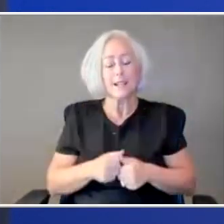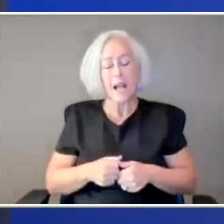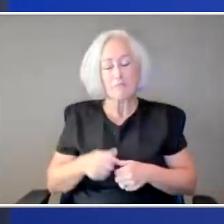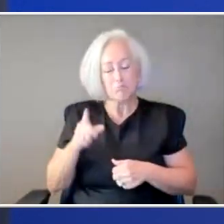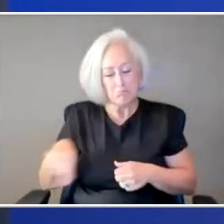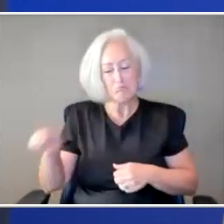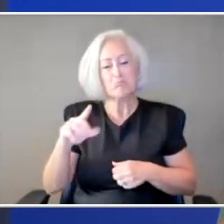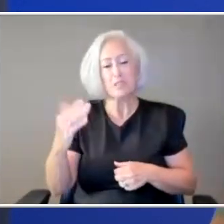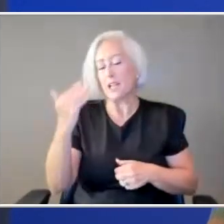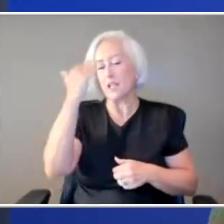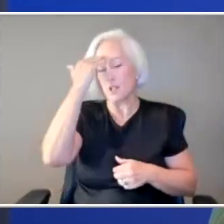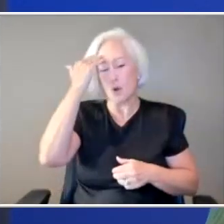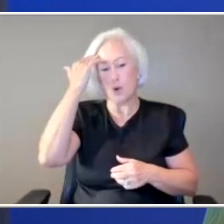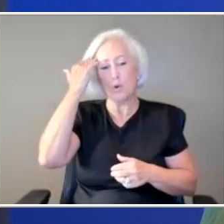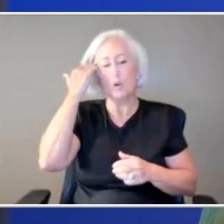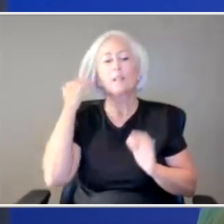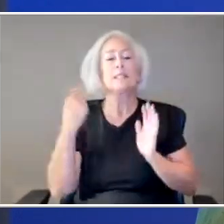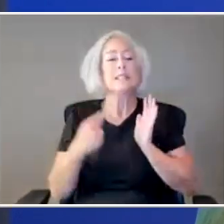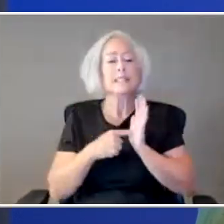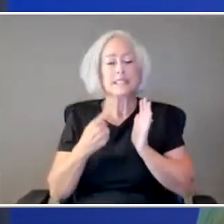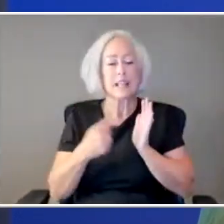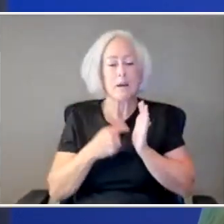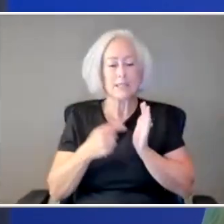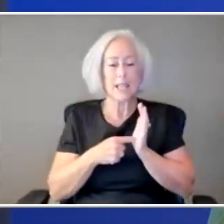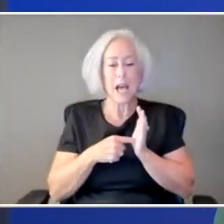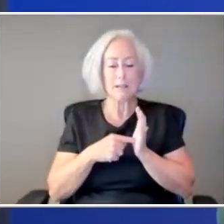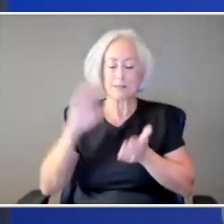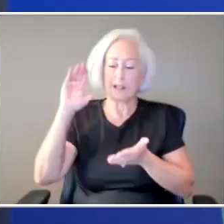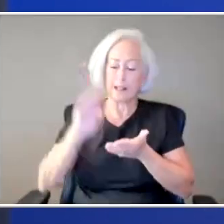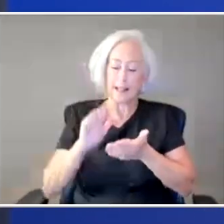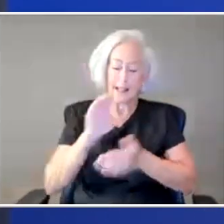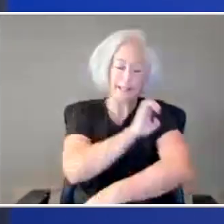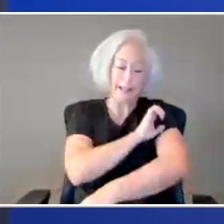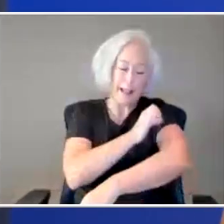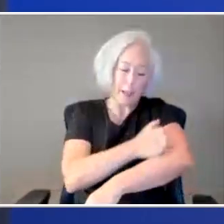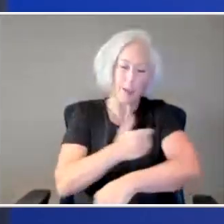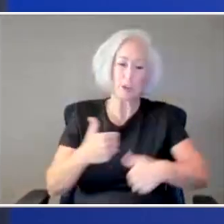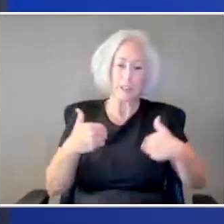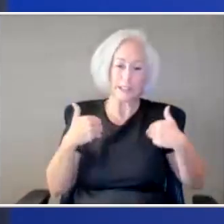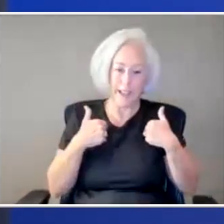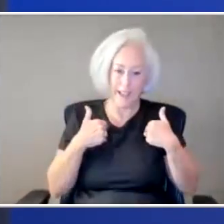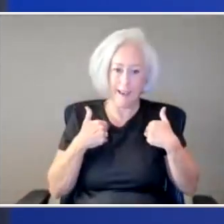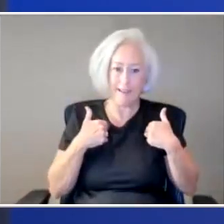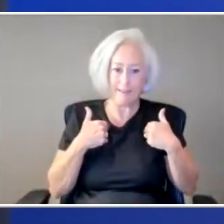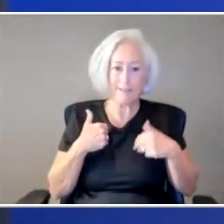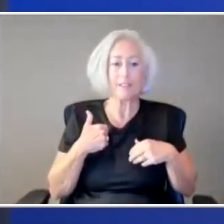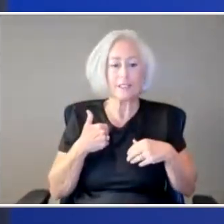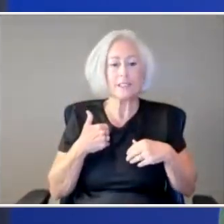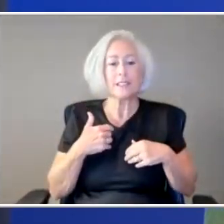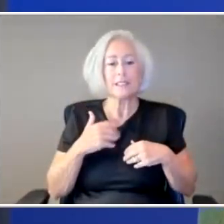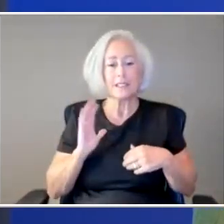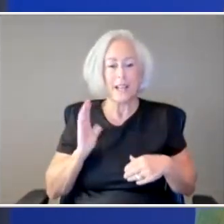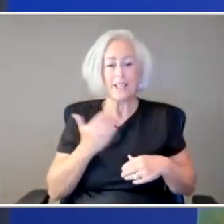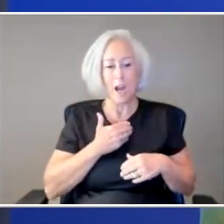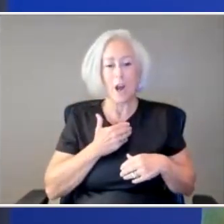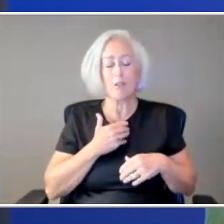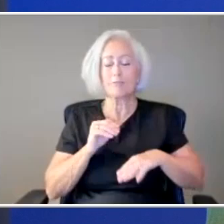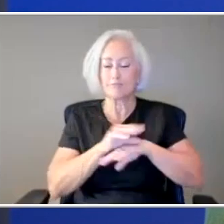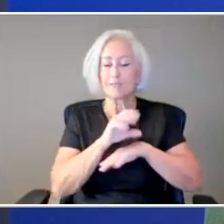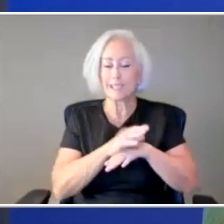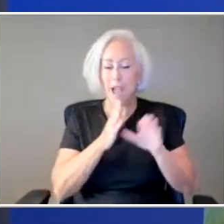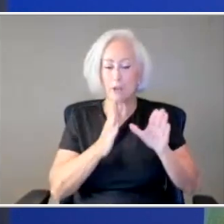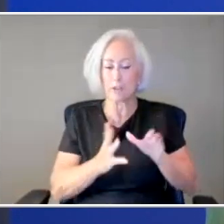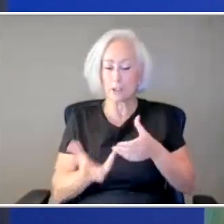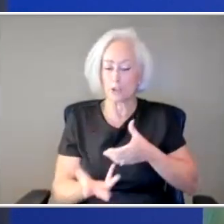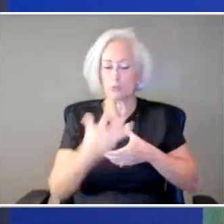or times maybe are a lesser energies, as we've been working with our counselors who are also part of the KU